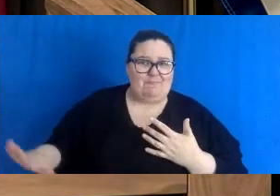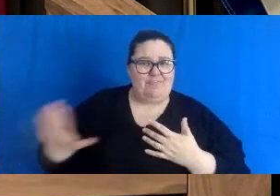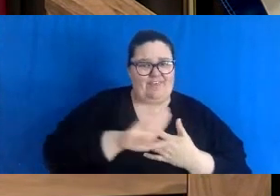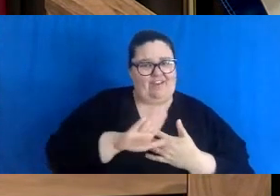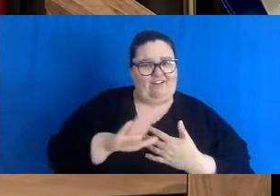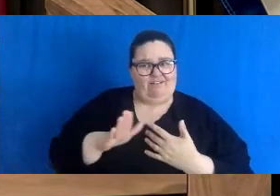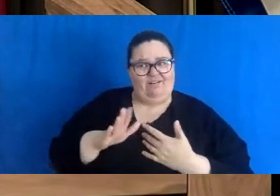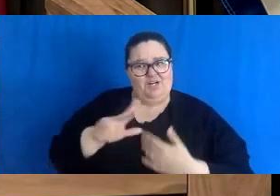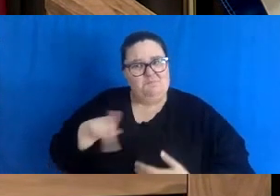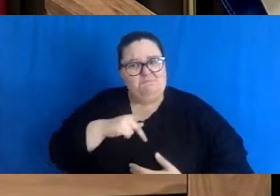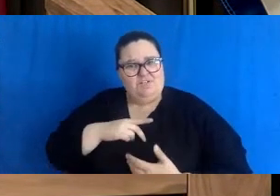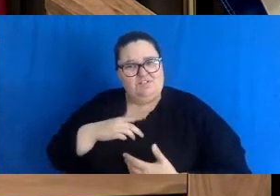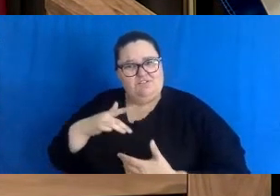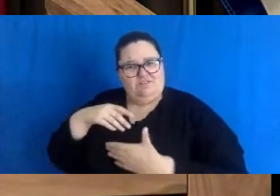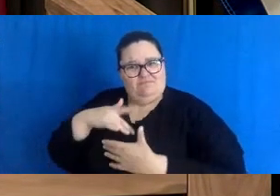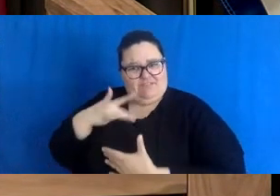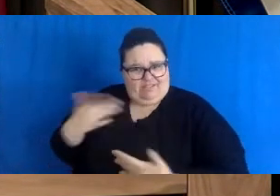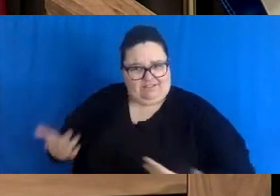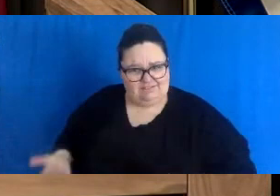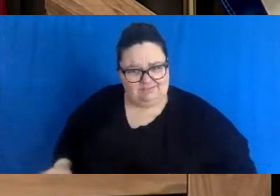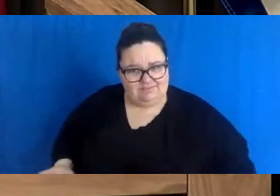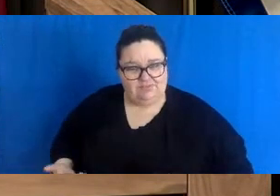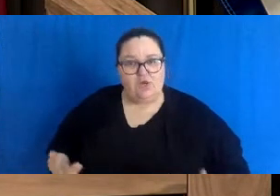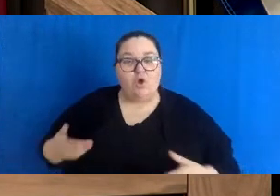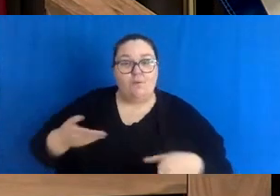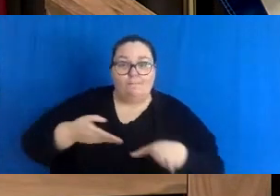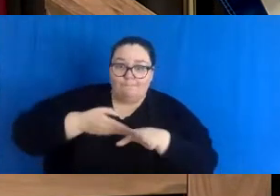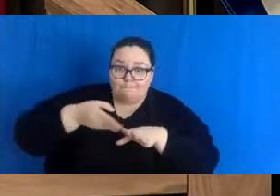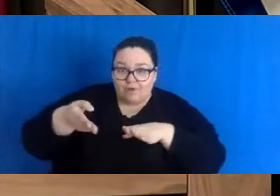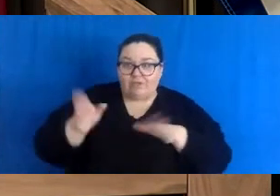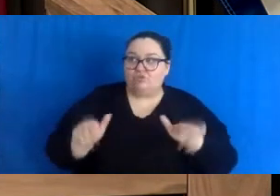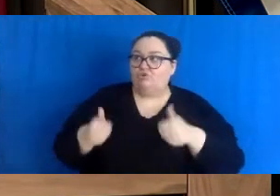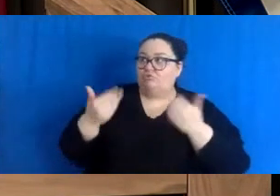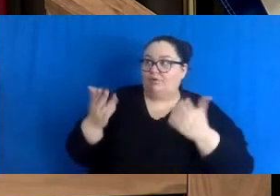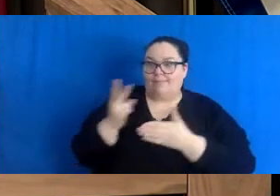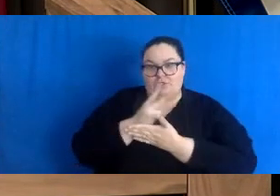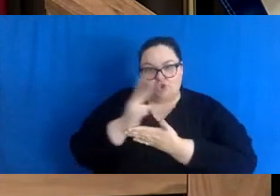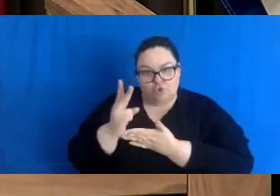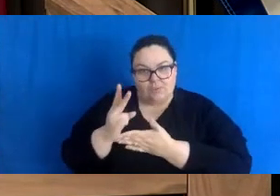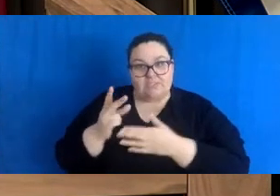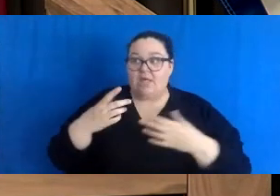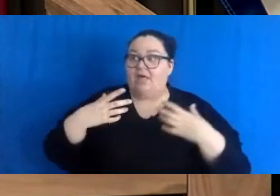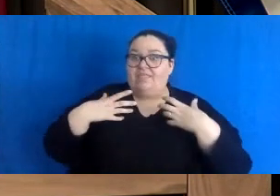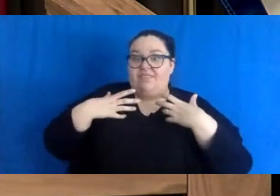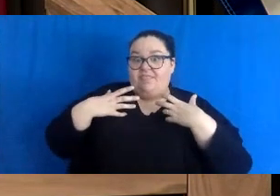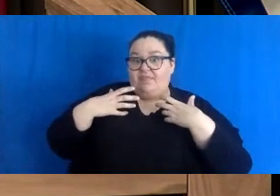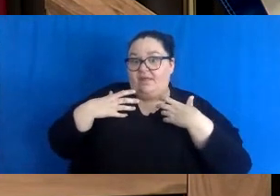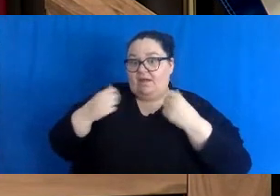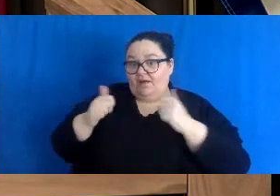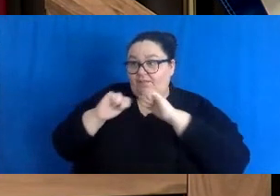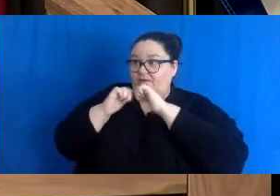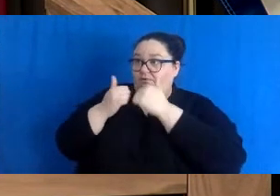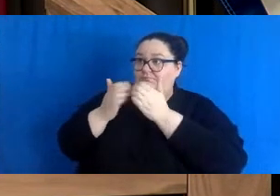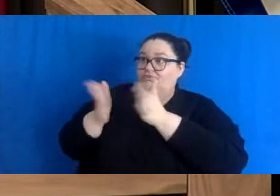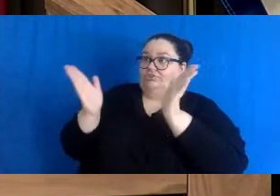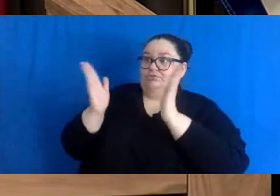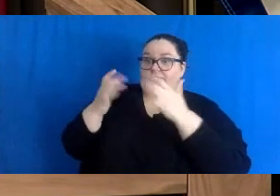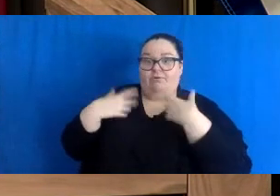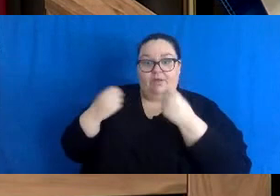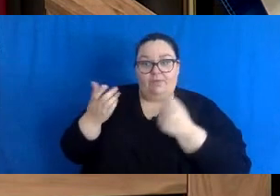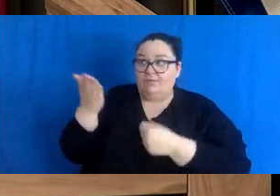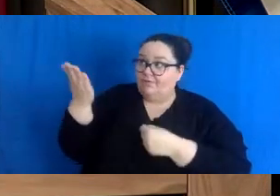we've got a window. That's why the professionals that you know have recommended this 2 weeks, because it's a very critical time for all of us in our